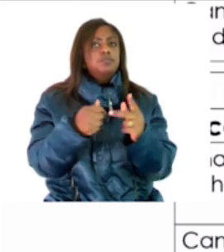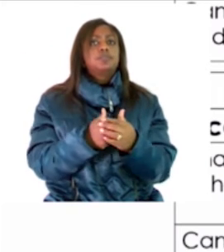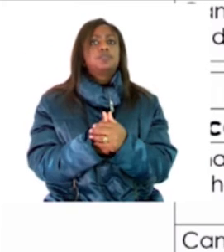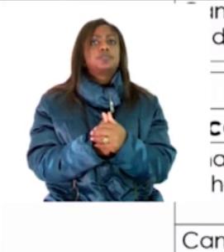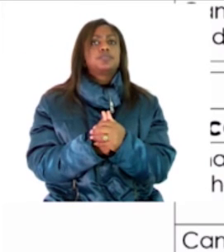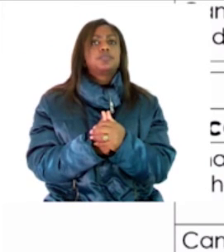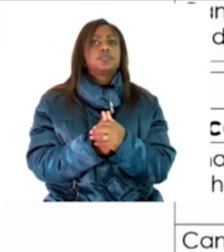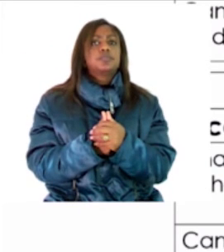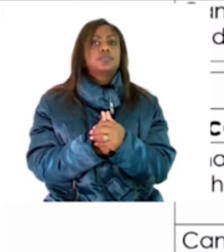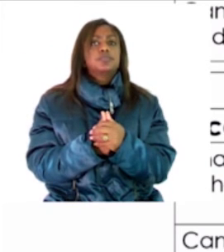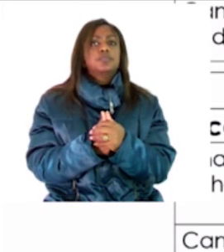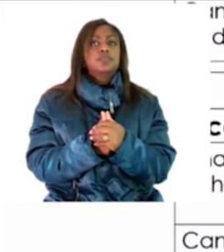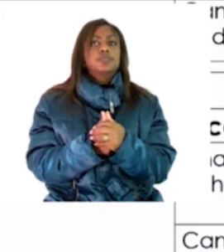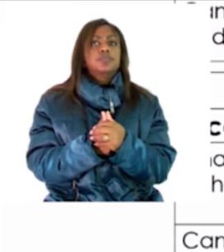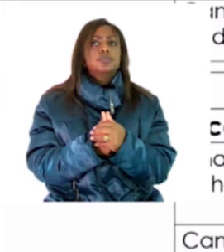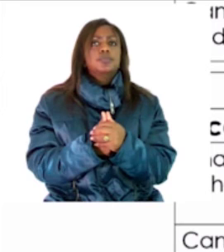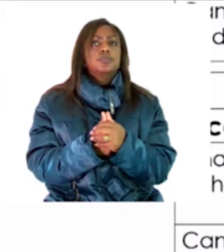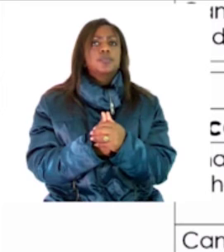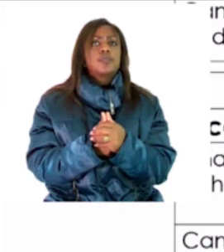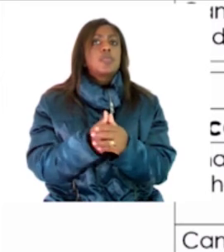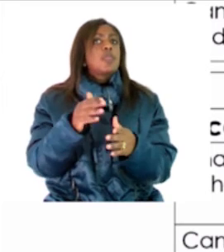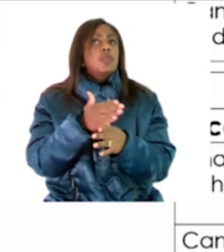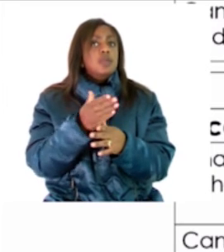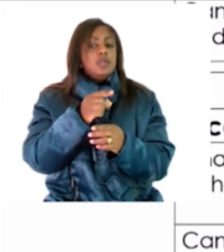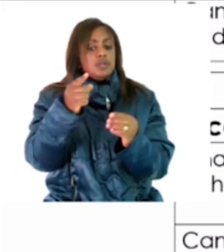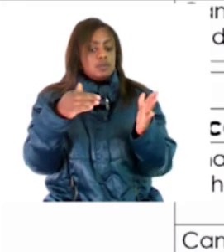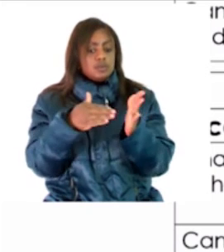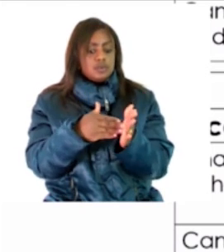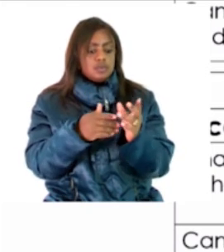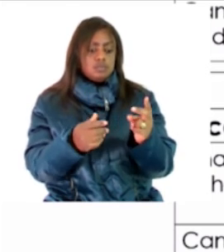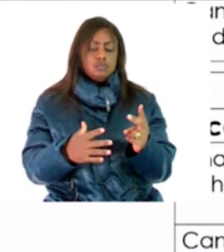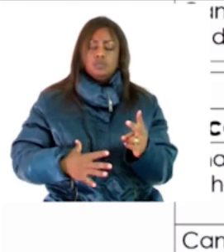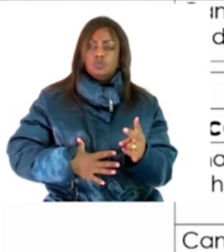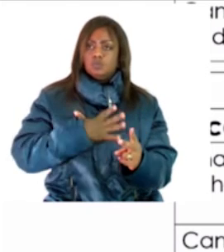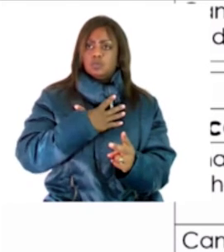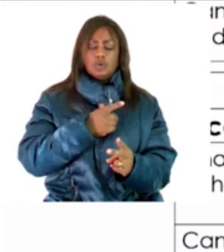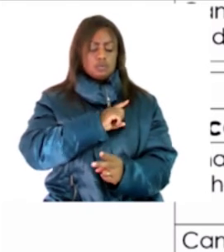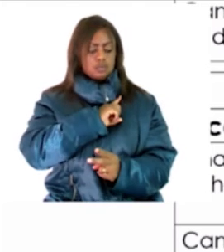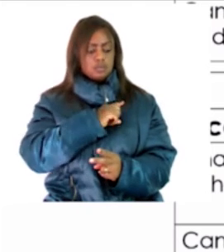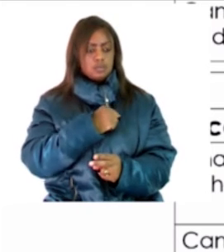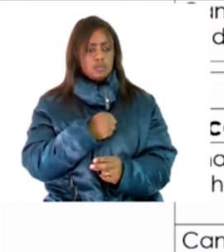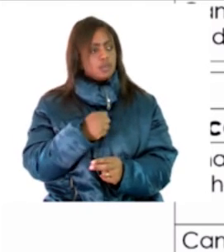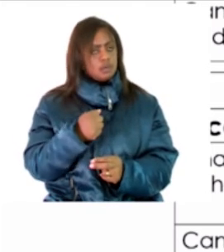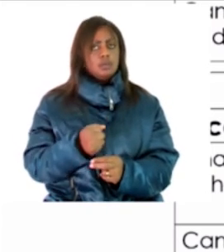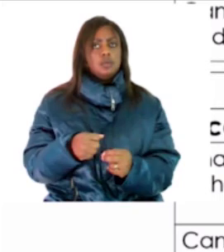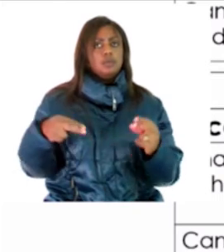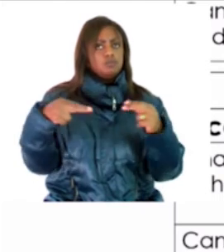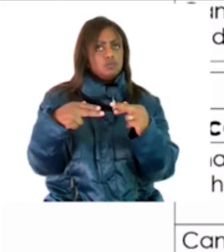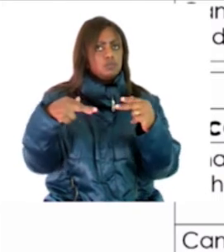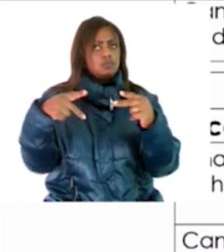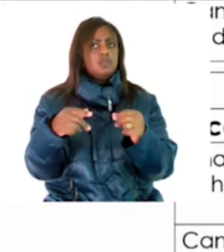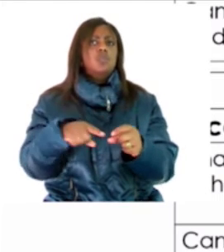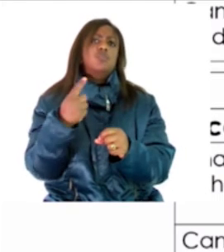then because of that, when they ask if you smoke or not, you will end up arguing or you will end up having